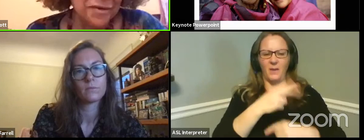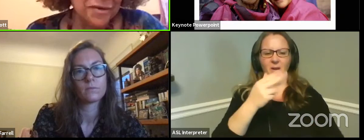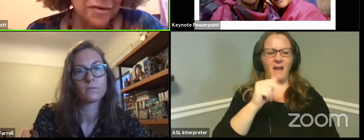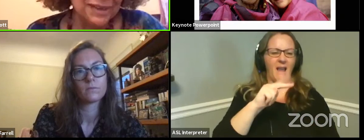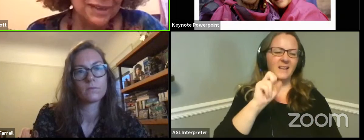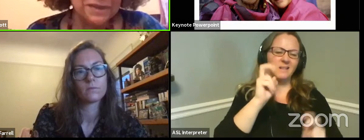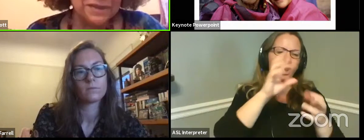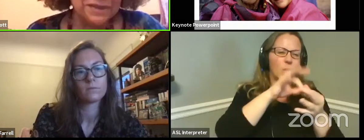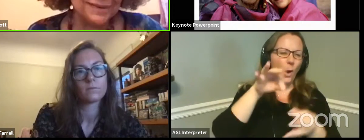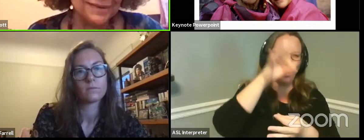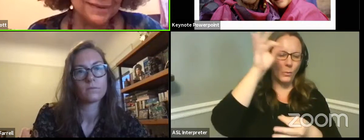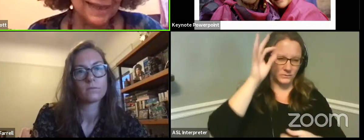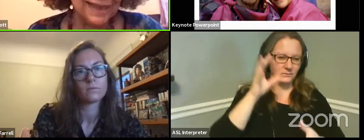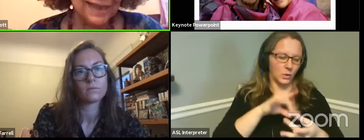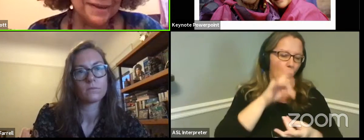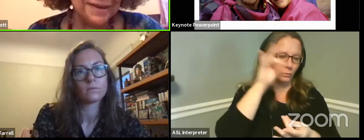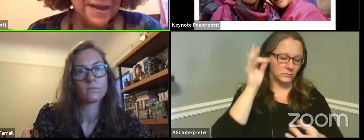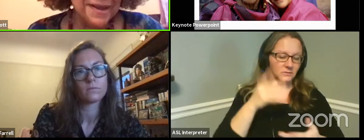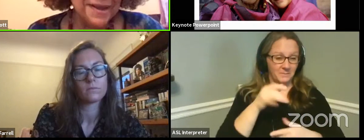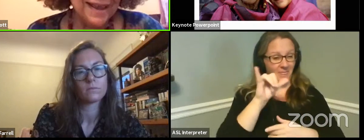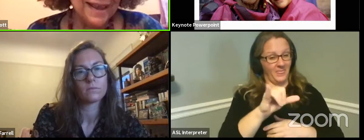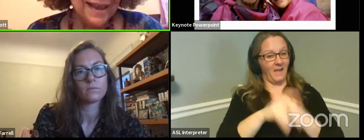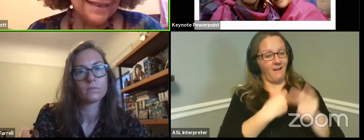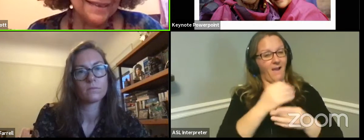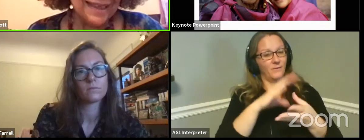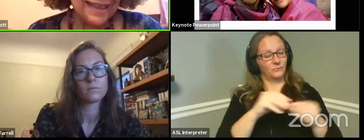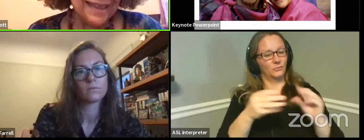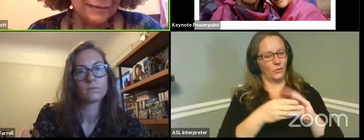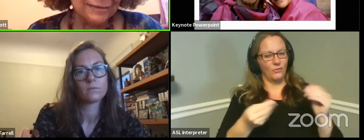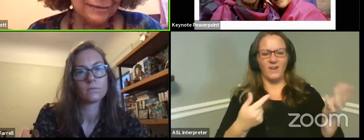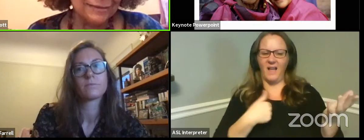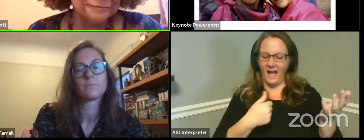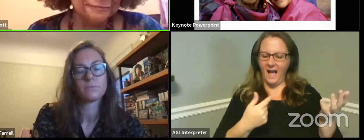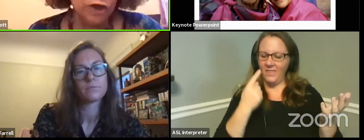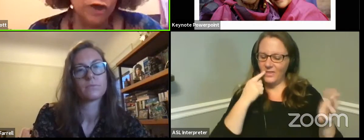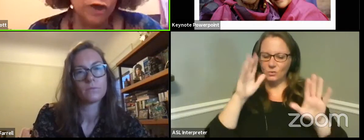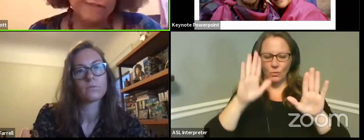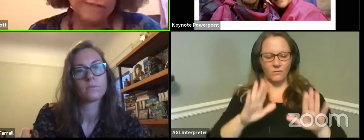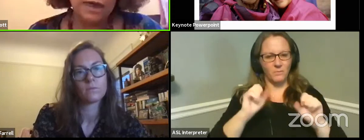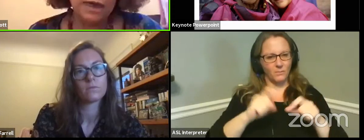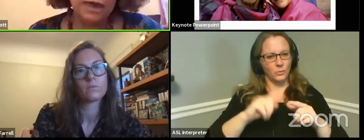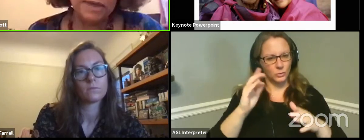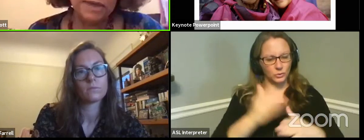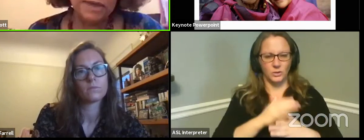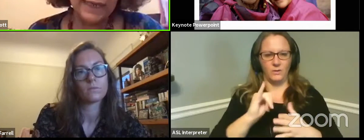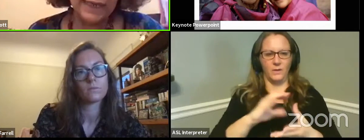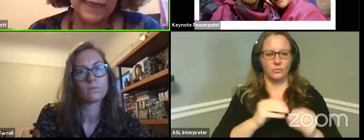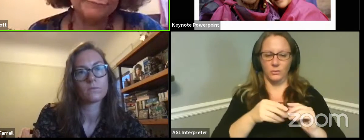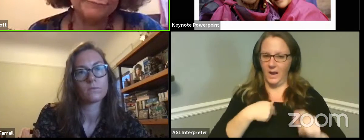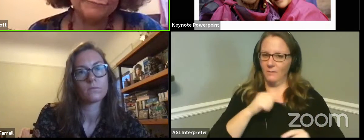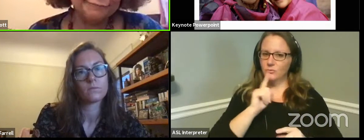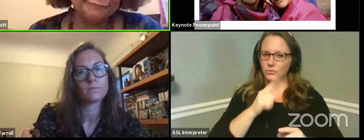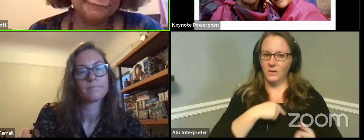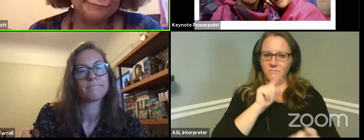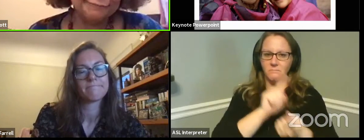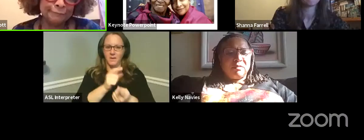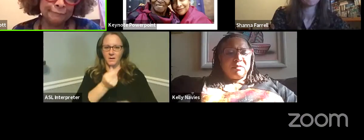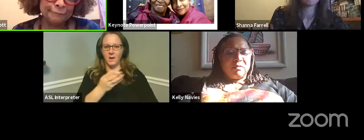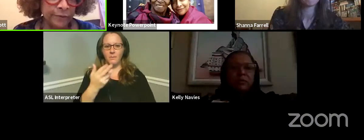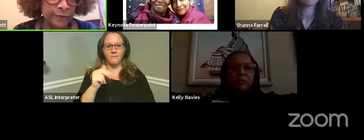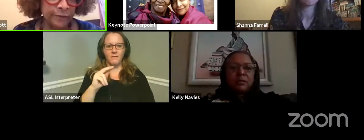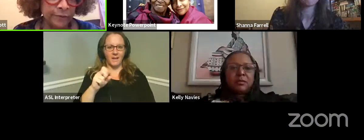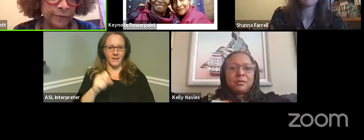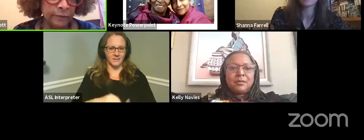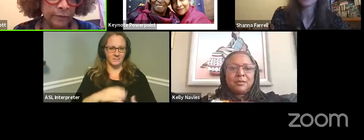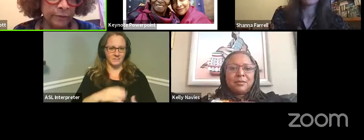is wonderful just to be able to sit down and say that, because I know I've met a couple of Hanks in my life. Do we only have